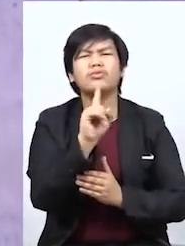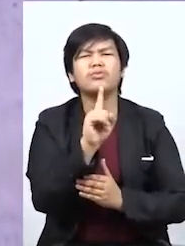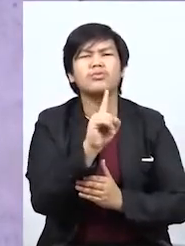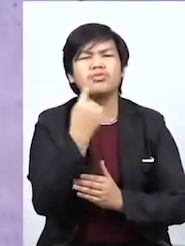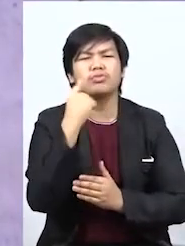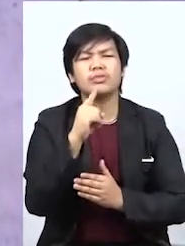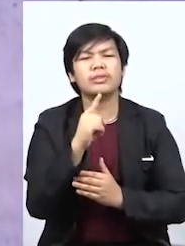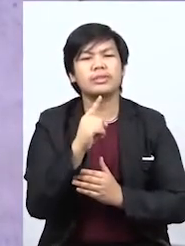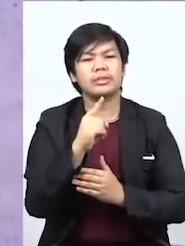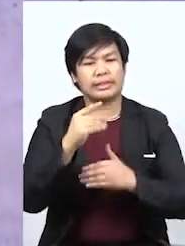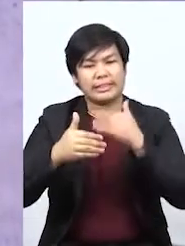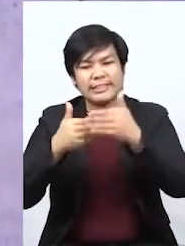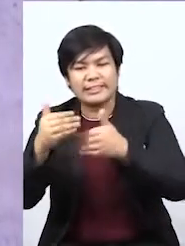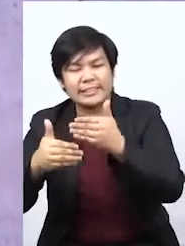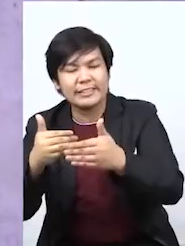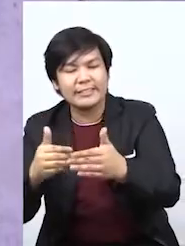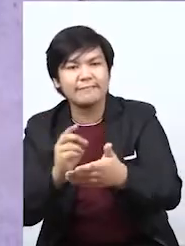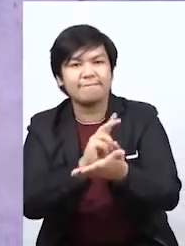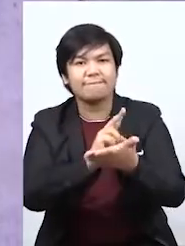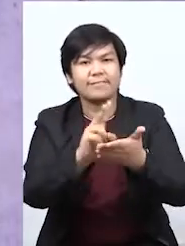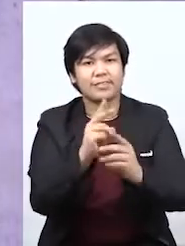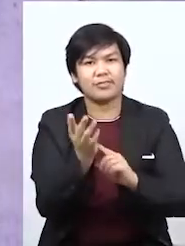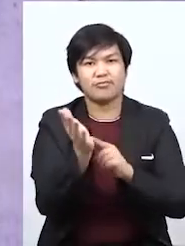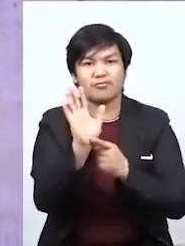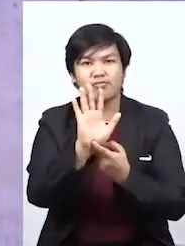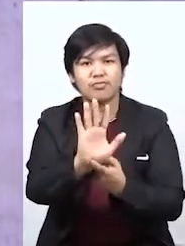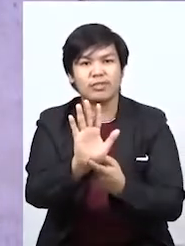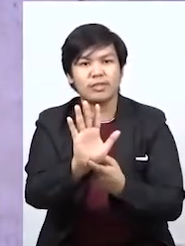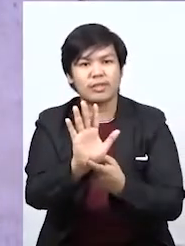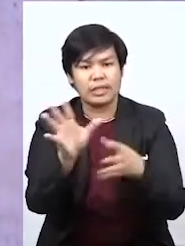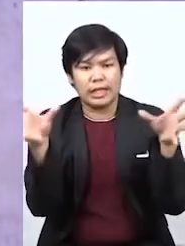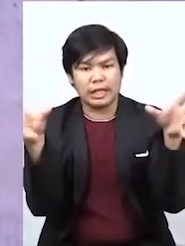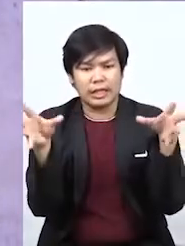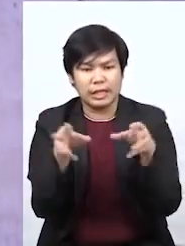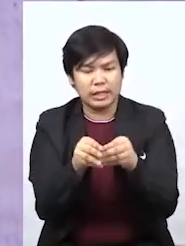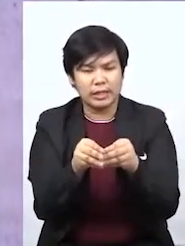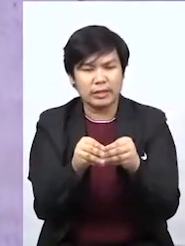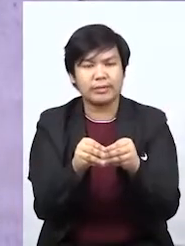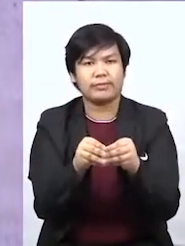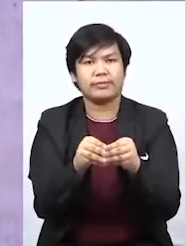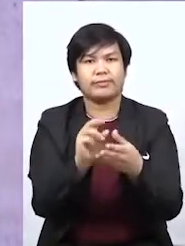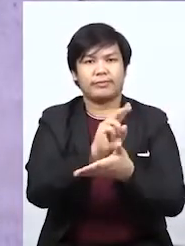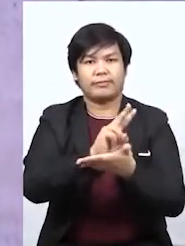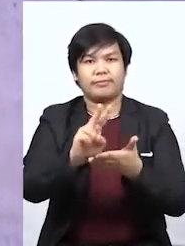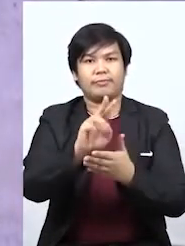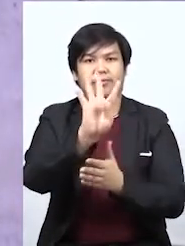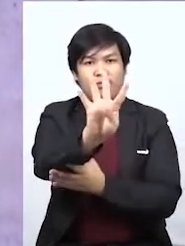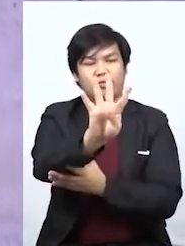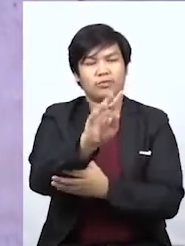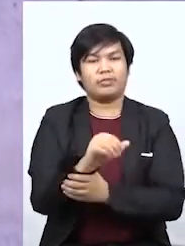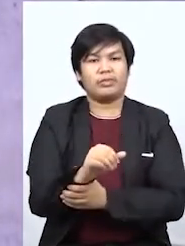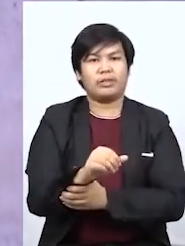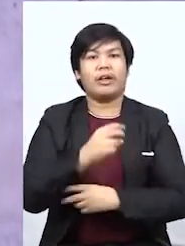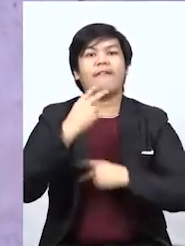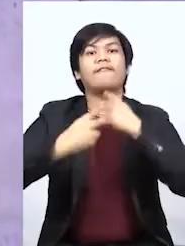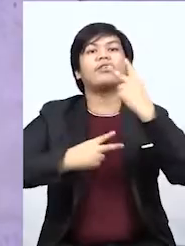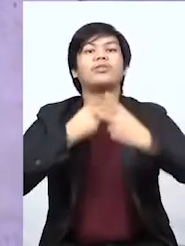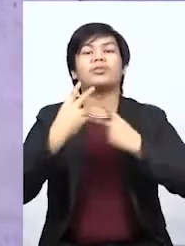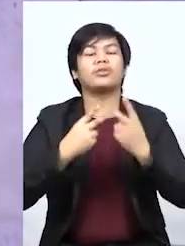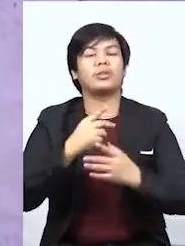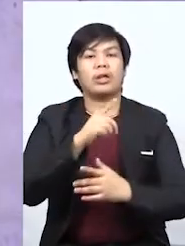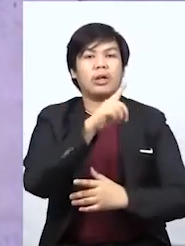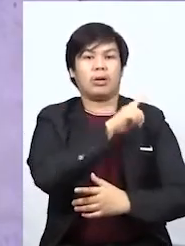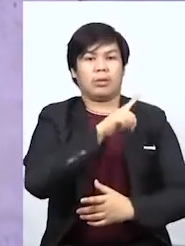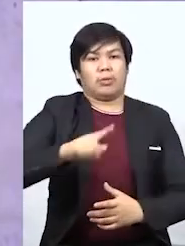the reasons in the succeeding verses Uh which can be summed up I would say in verse 4 The Voice of The Lord